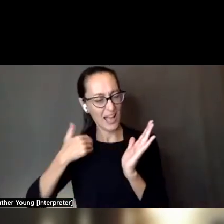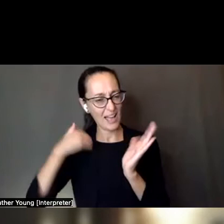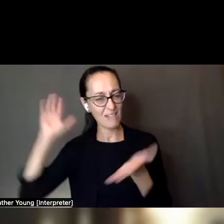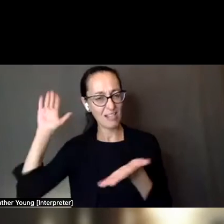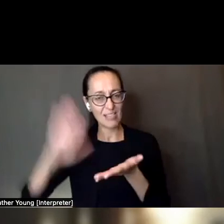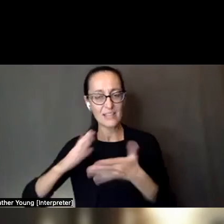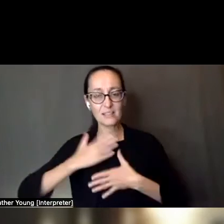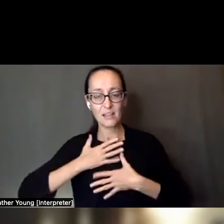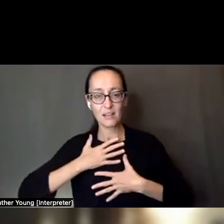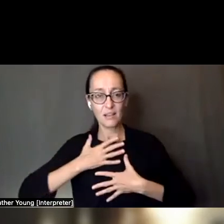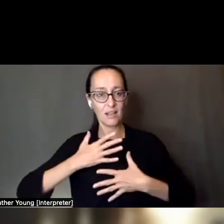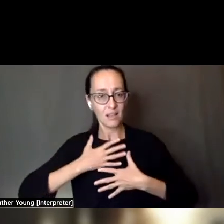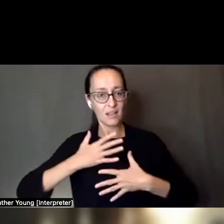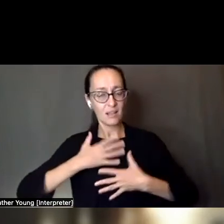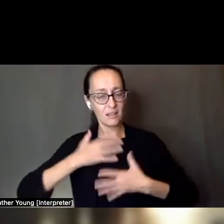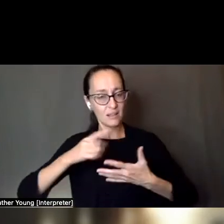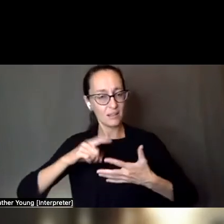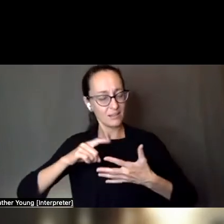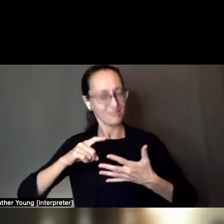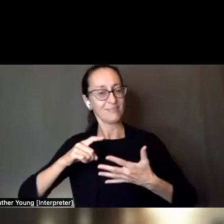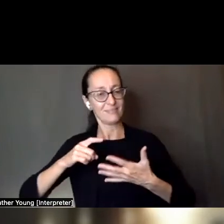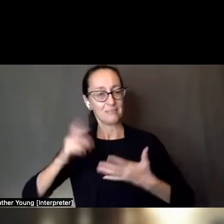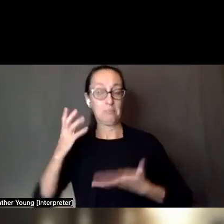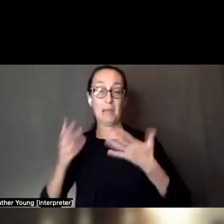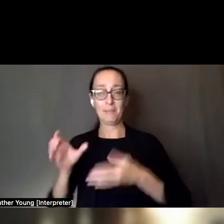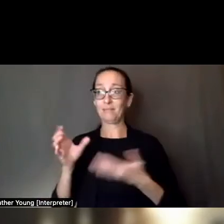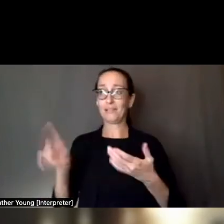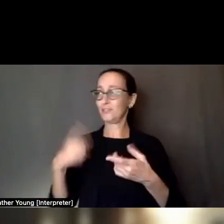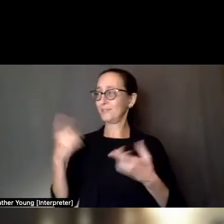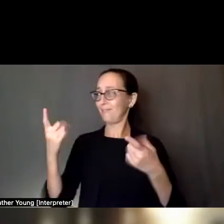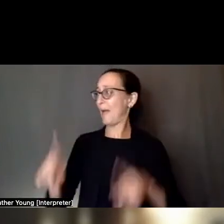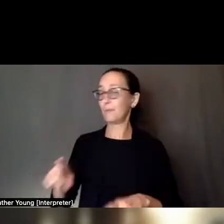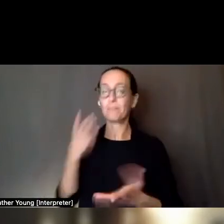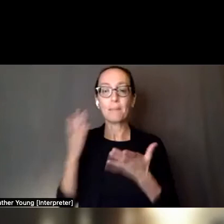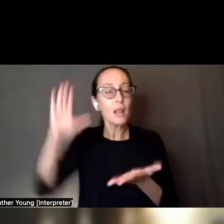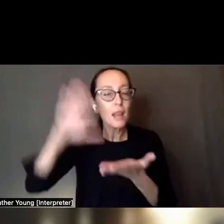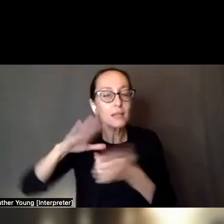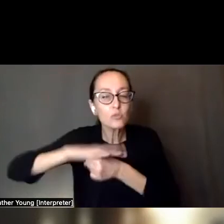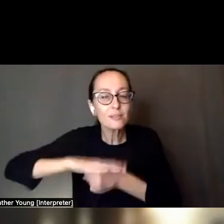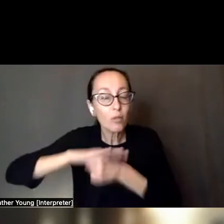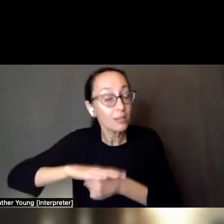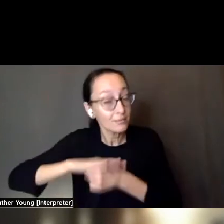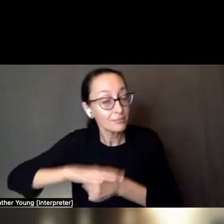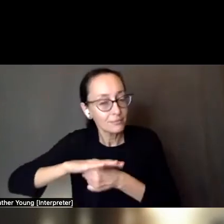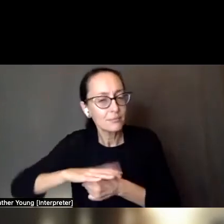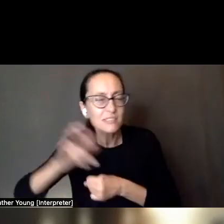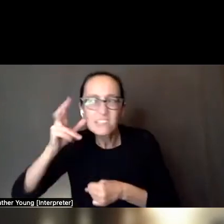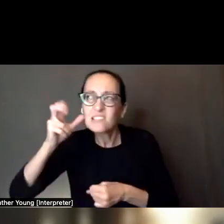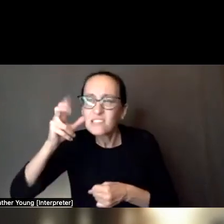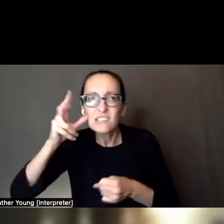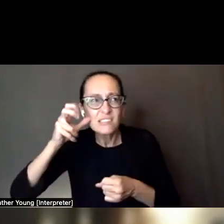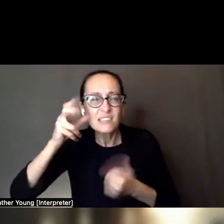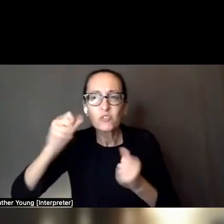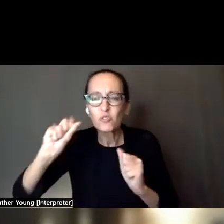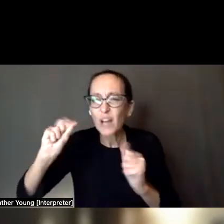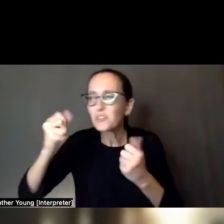a coincidence, or it might have been I had so much less stress on me in terms of trying to hear and understand